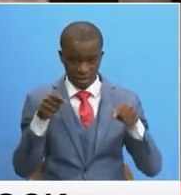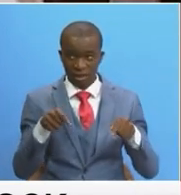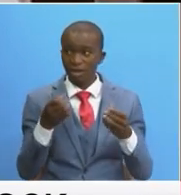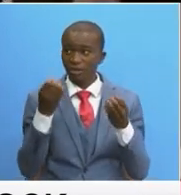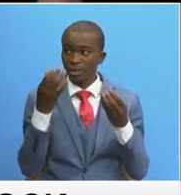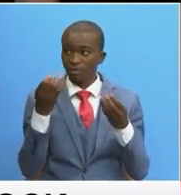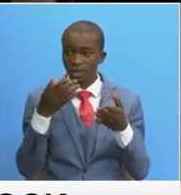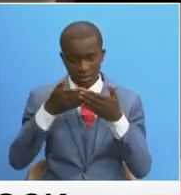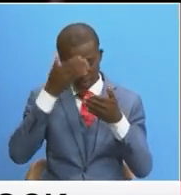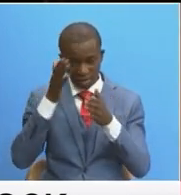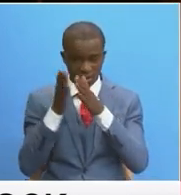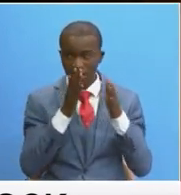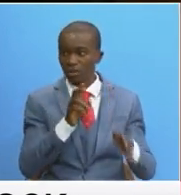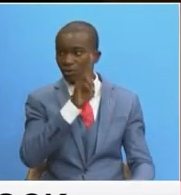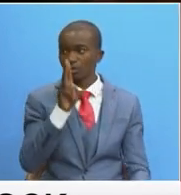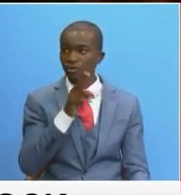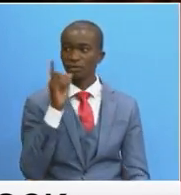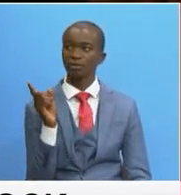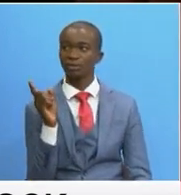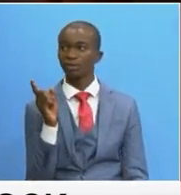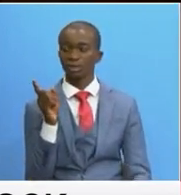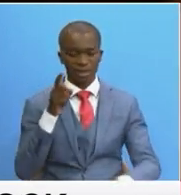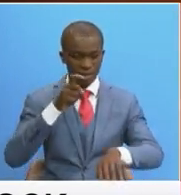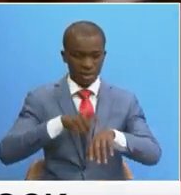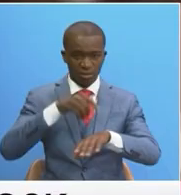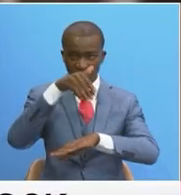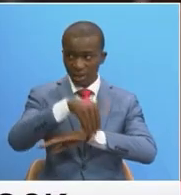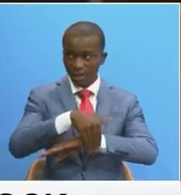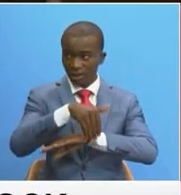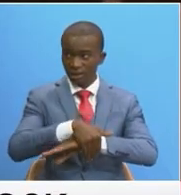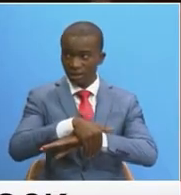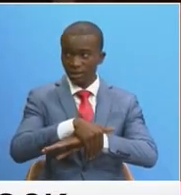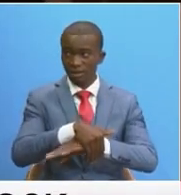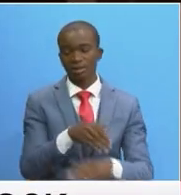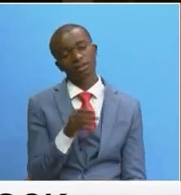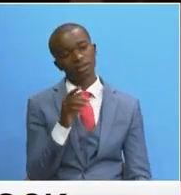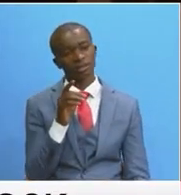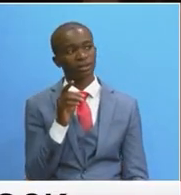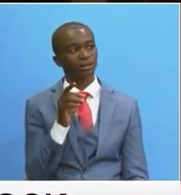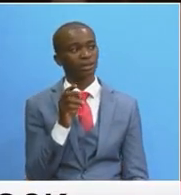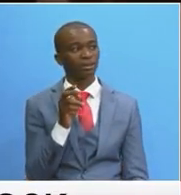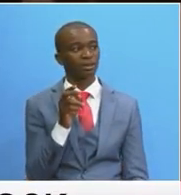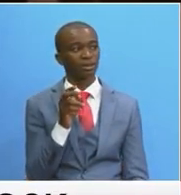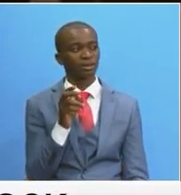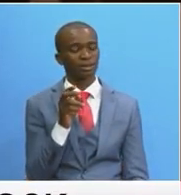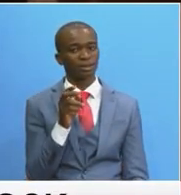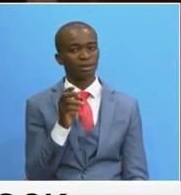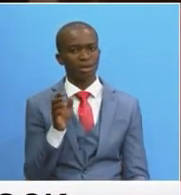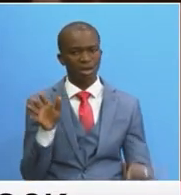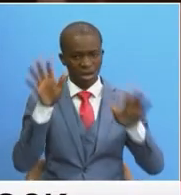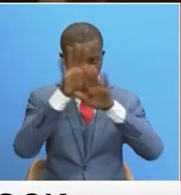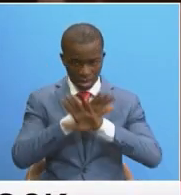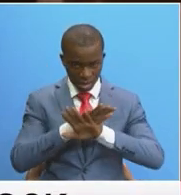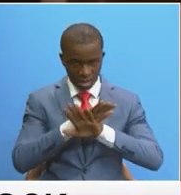use diapers. So in the night when they mess up, they need to be changed. So in darkness it becomes really